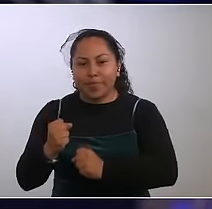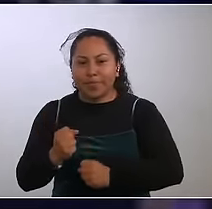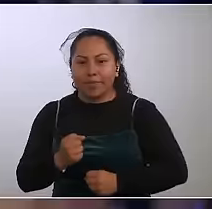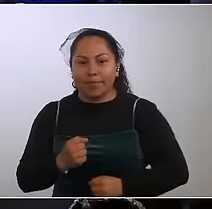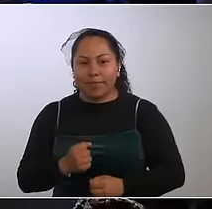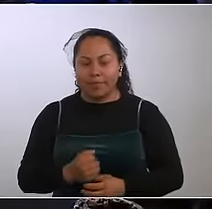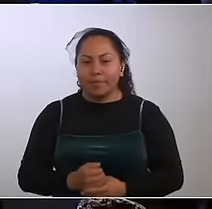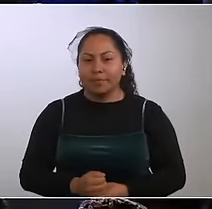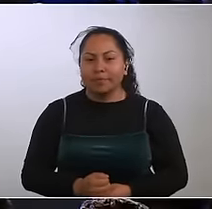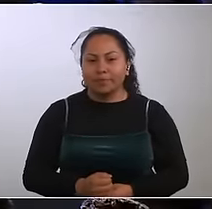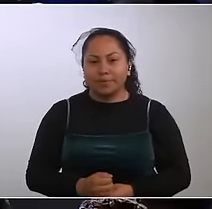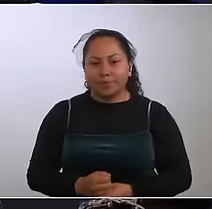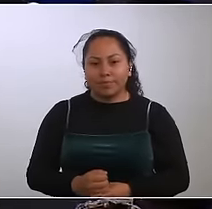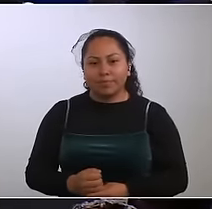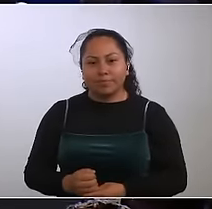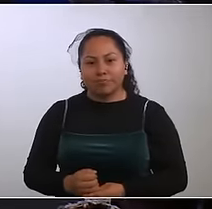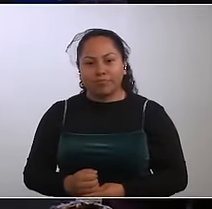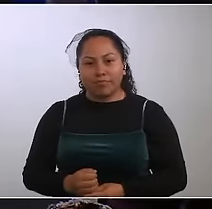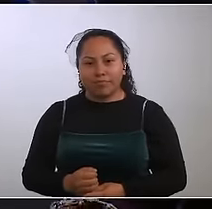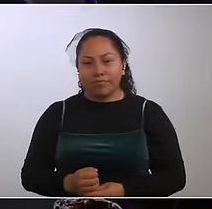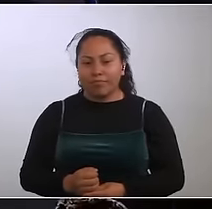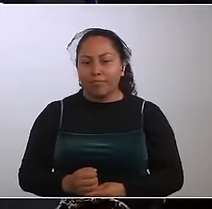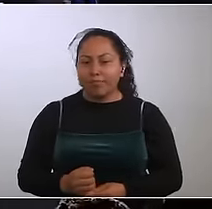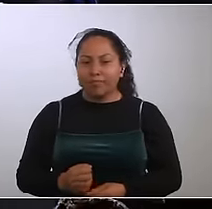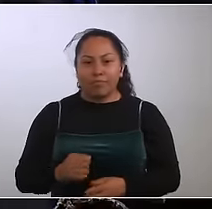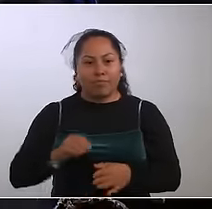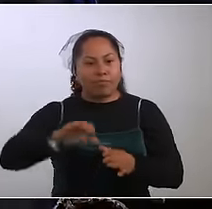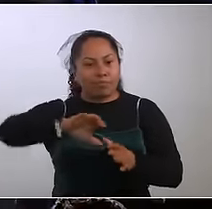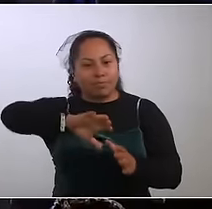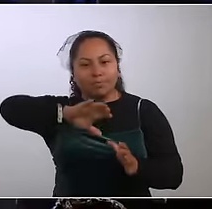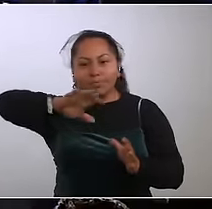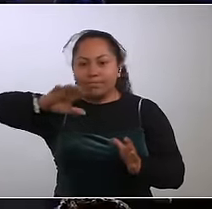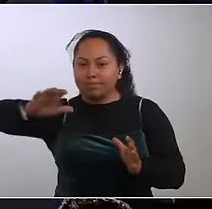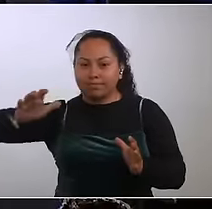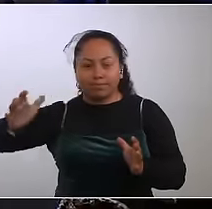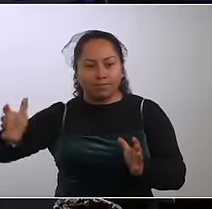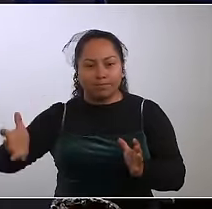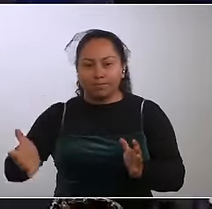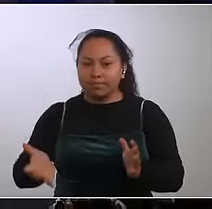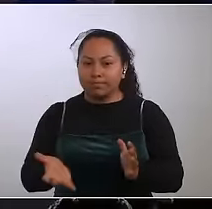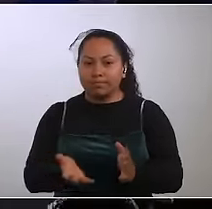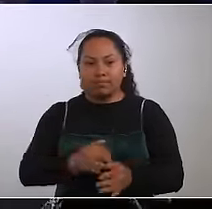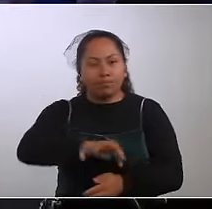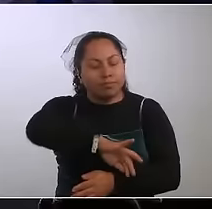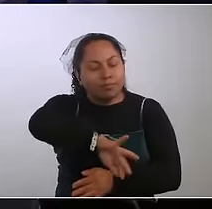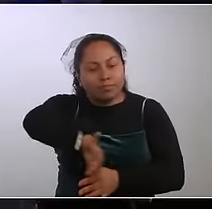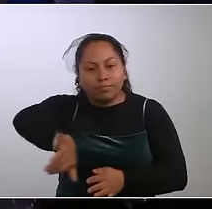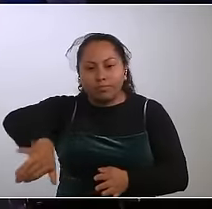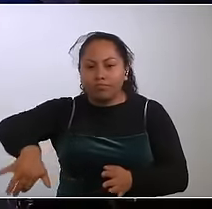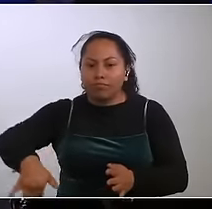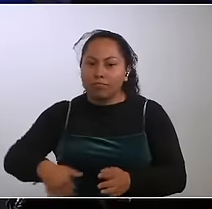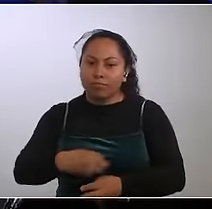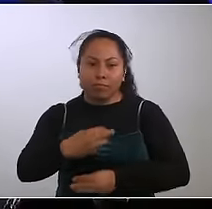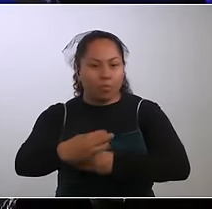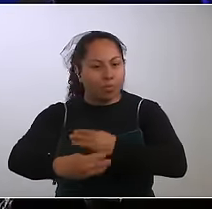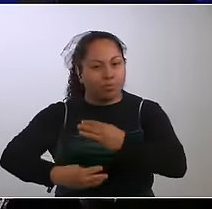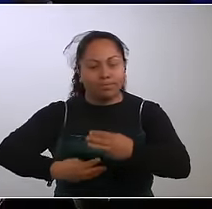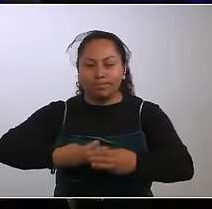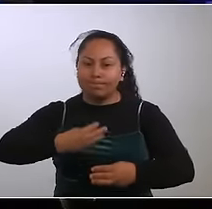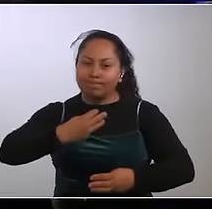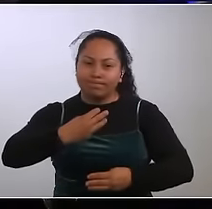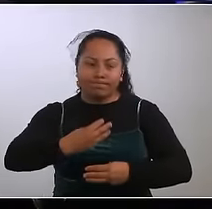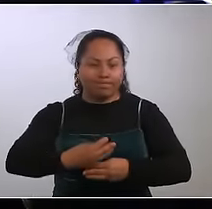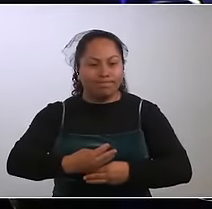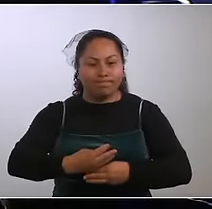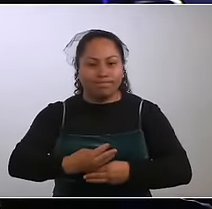Jerusalén. In Judea. En Judea. In Samaria. Samaria. In Compton. In Compton. East LA. East LA. New Mexico.